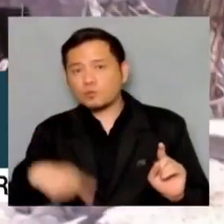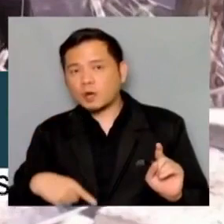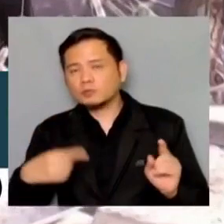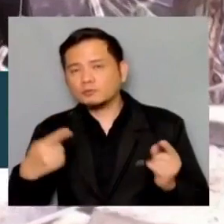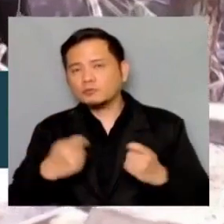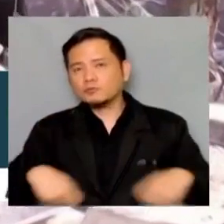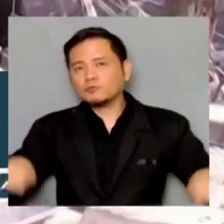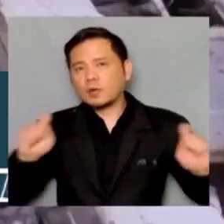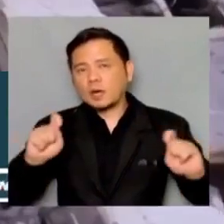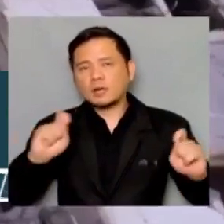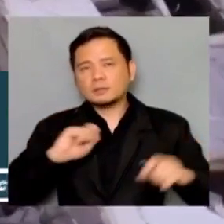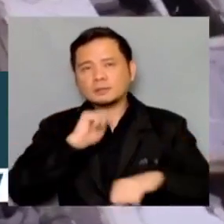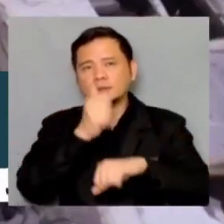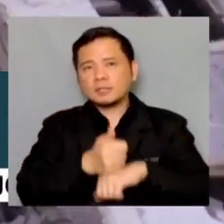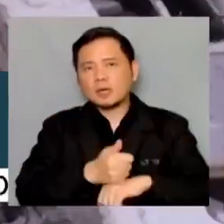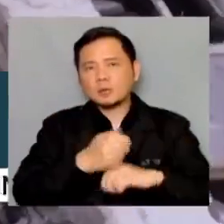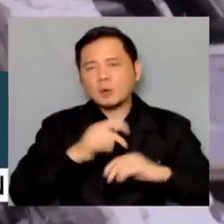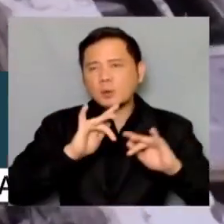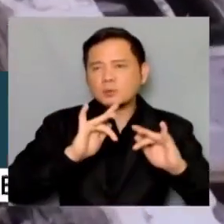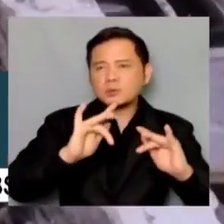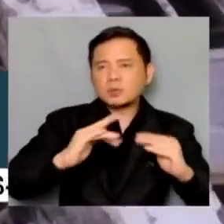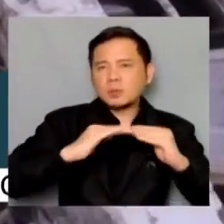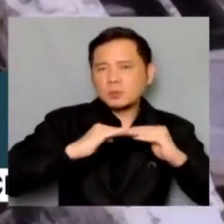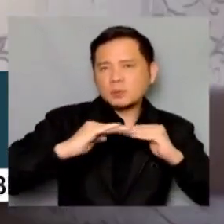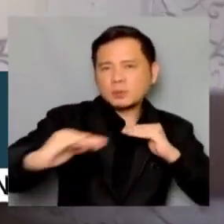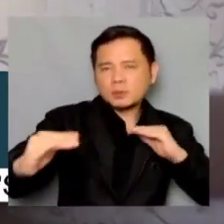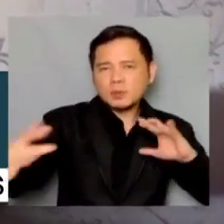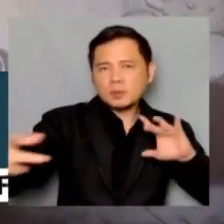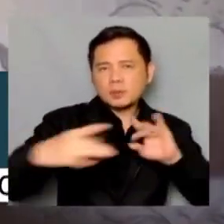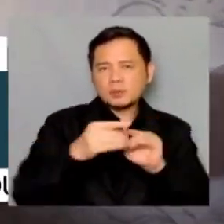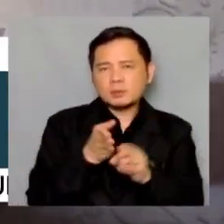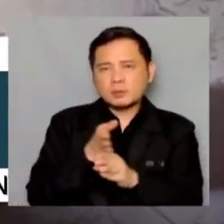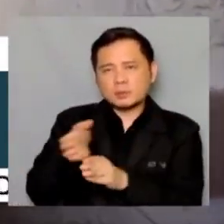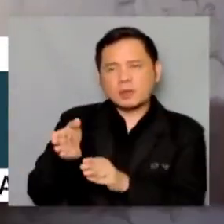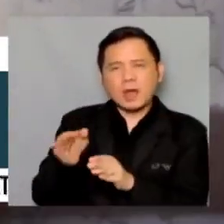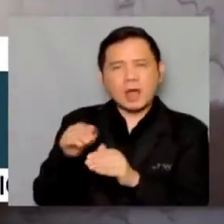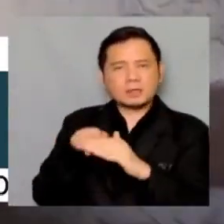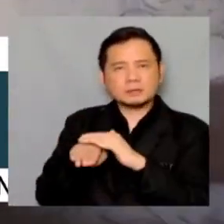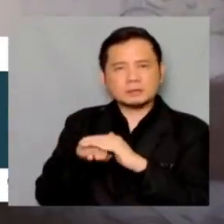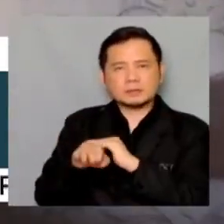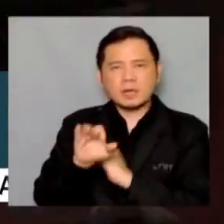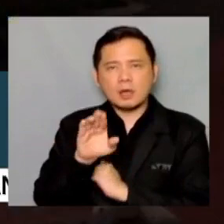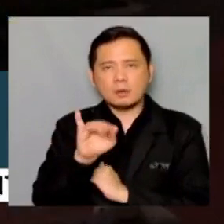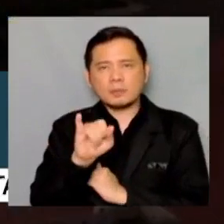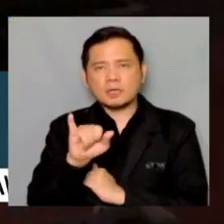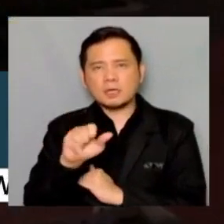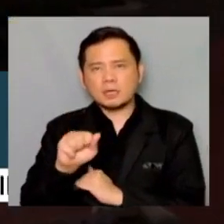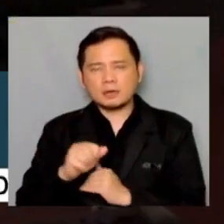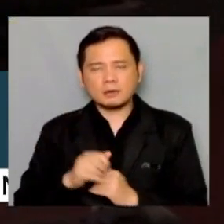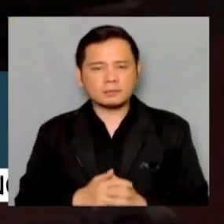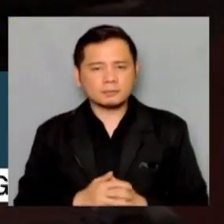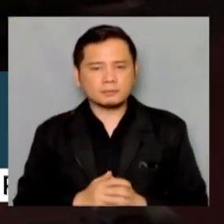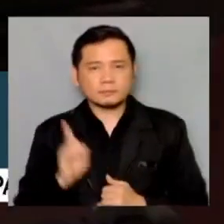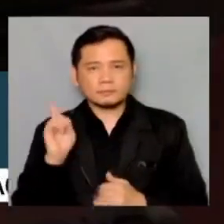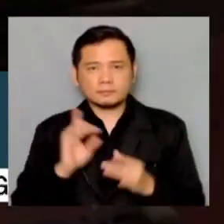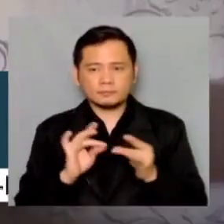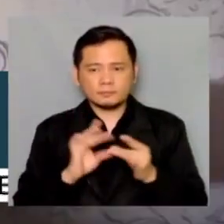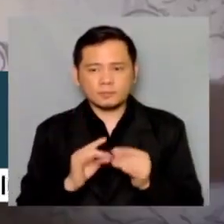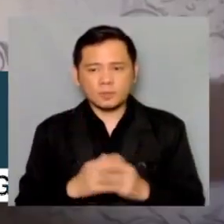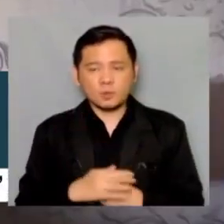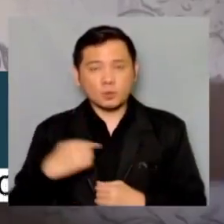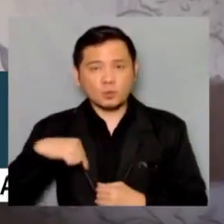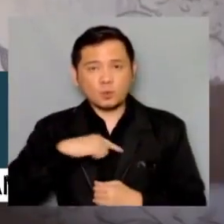Heavily bombed Mariupol shares that fate. We had a beautiful life, just beautiful. Now we have